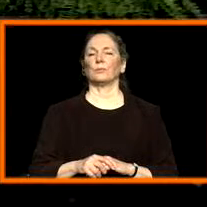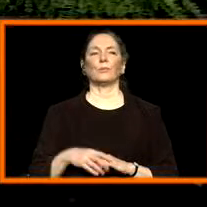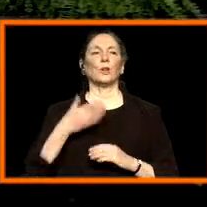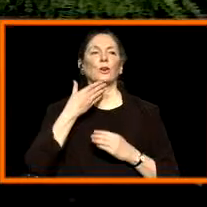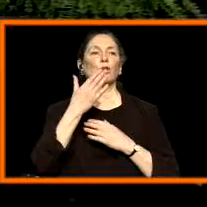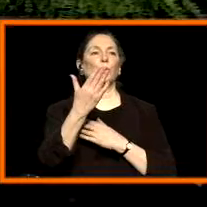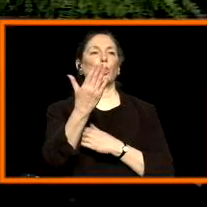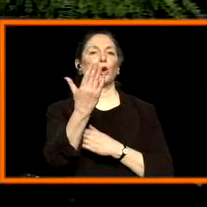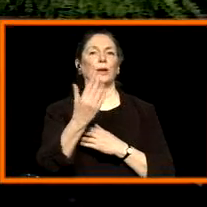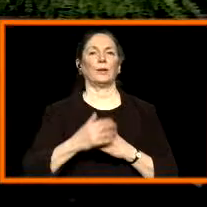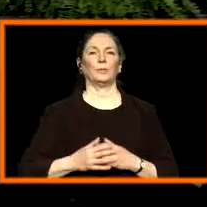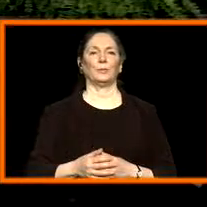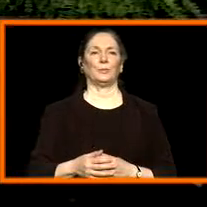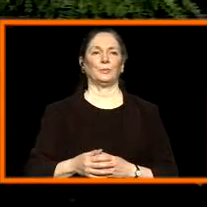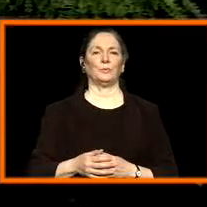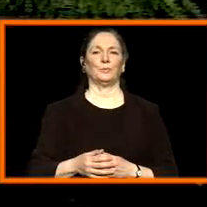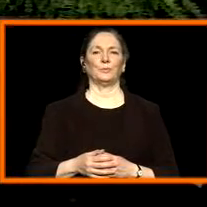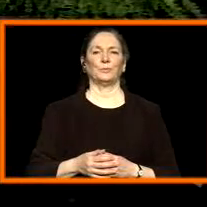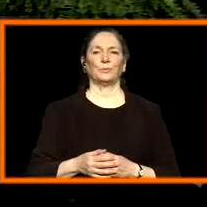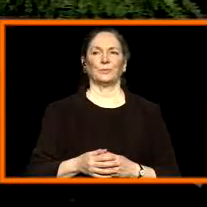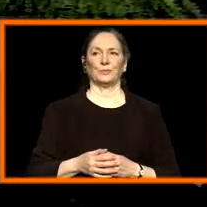Good morning.